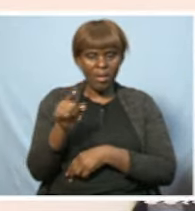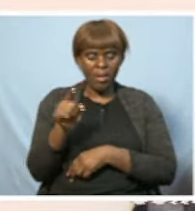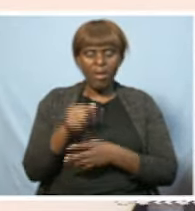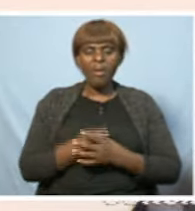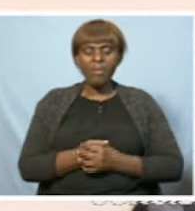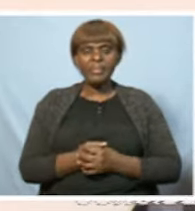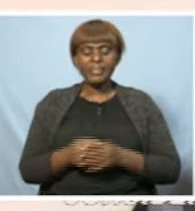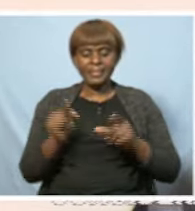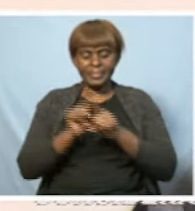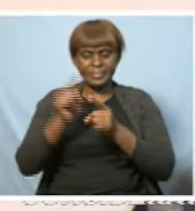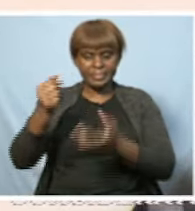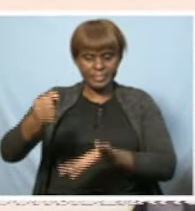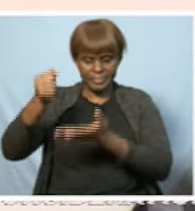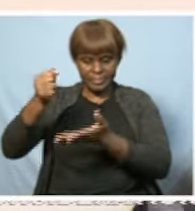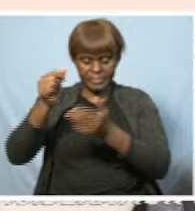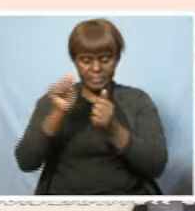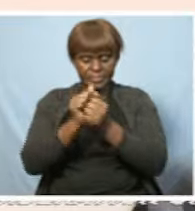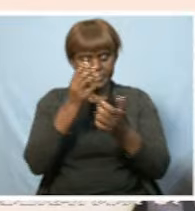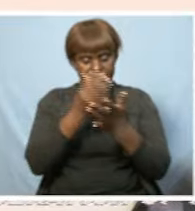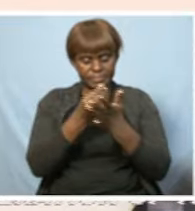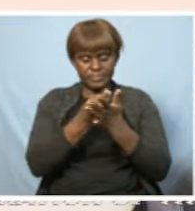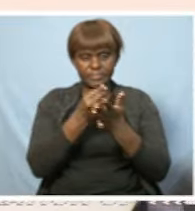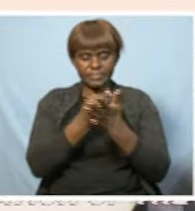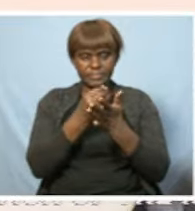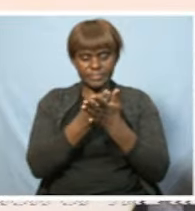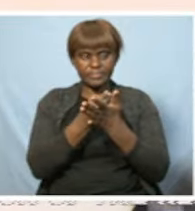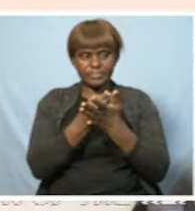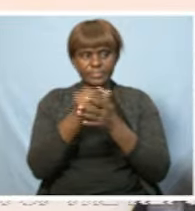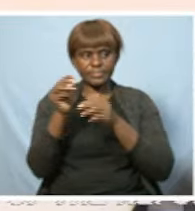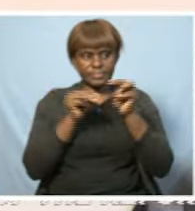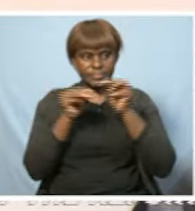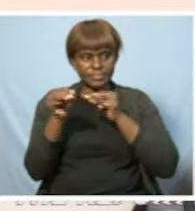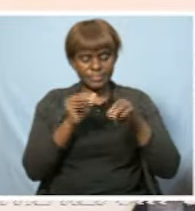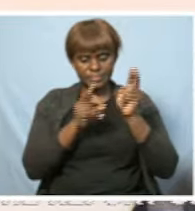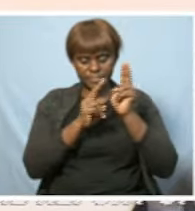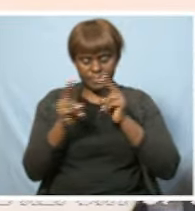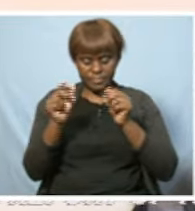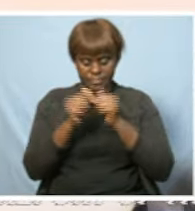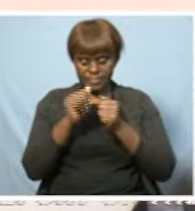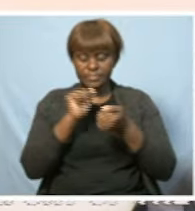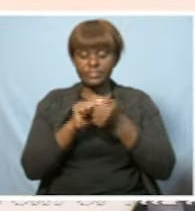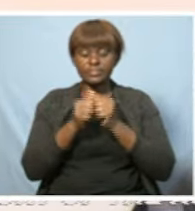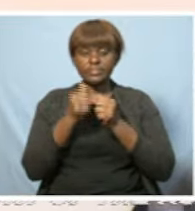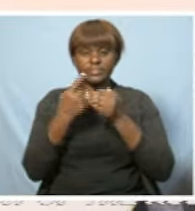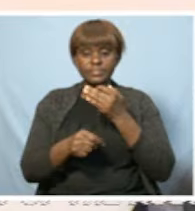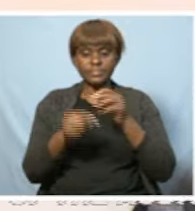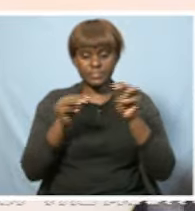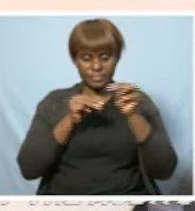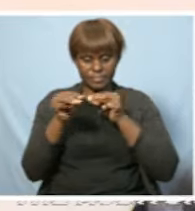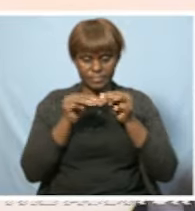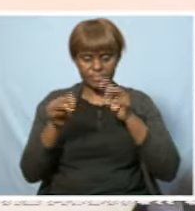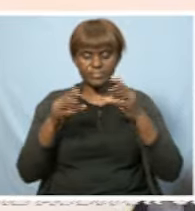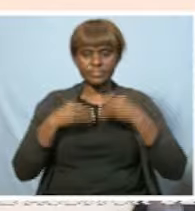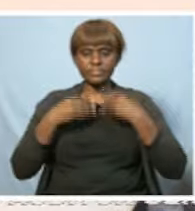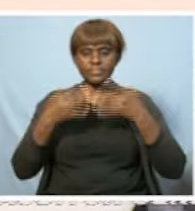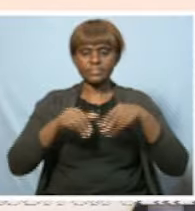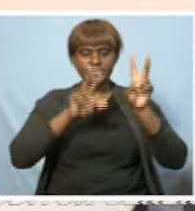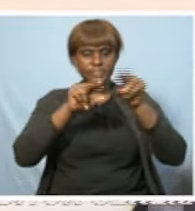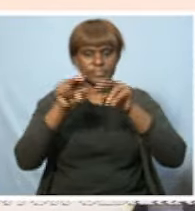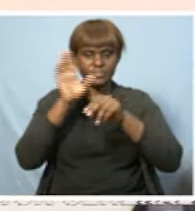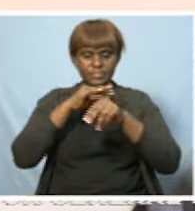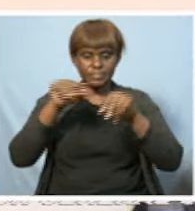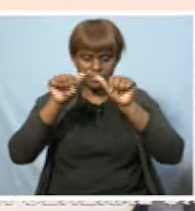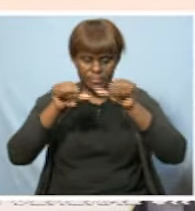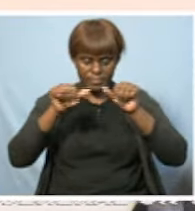budget and funding, management response on the cause of the query, management acknowledges the observation of the